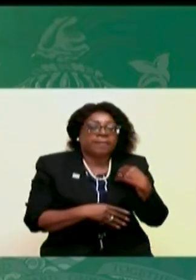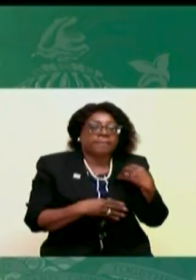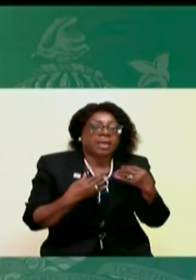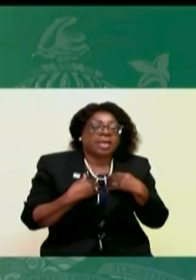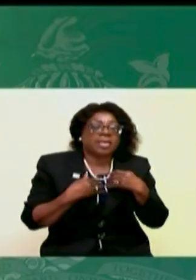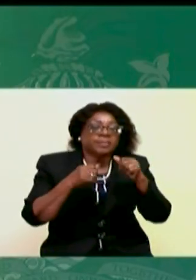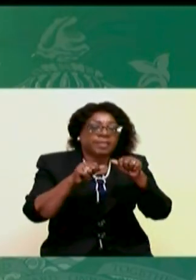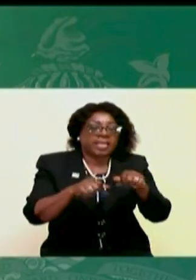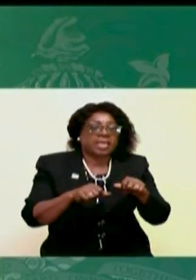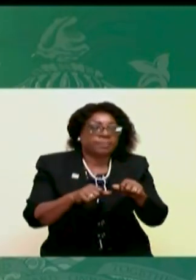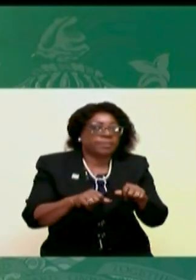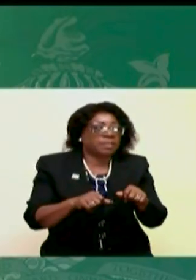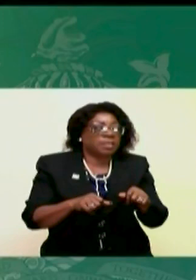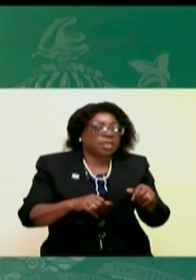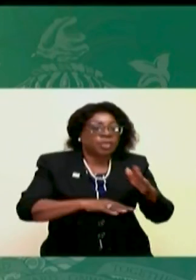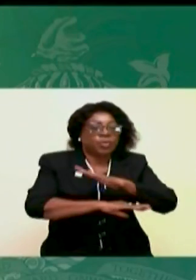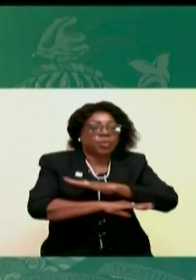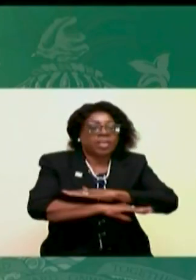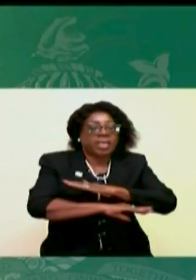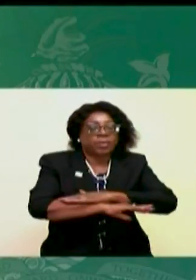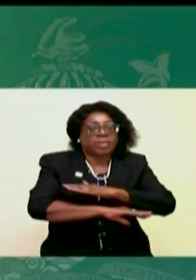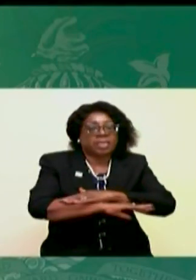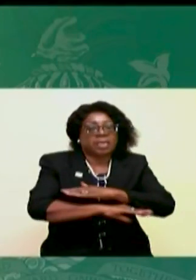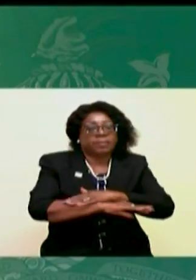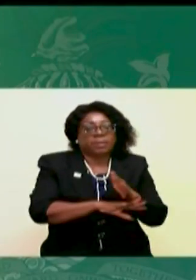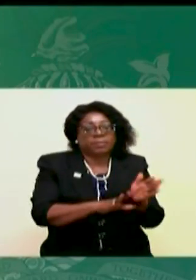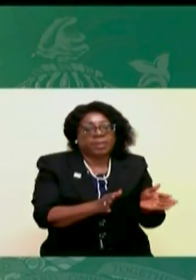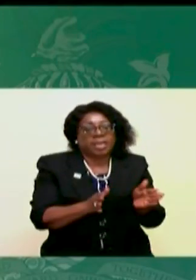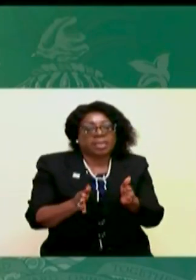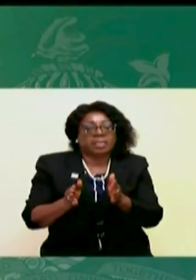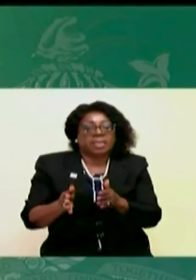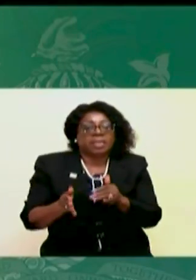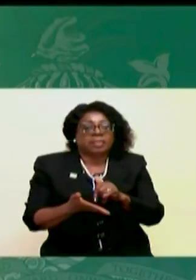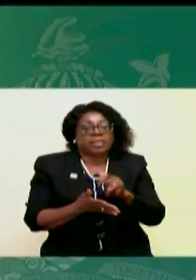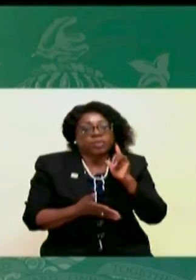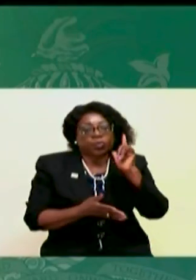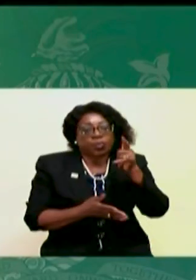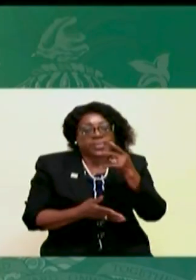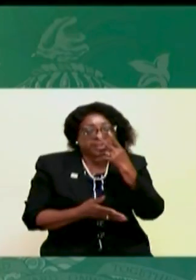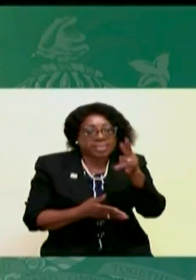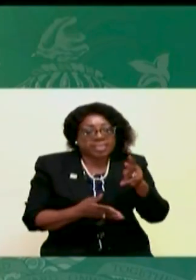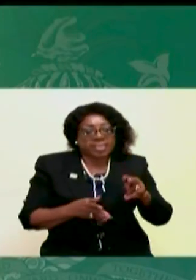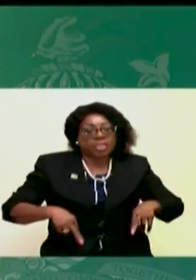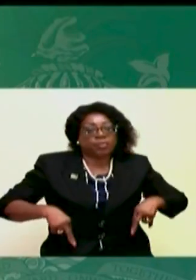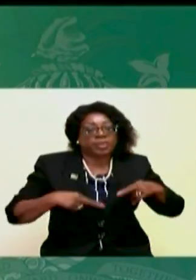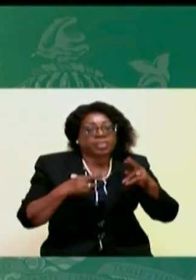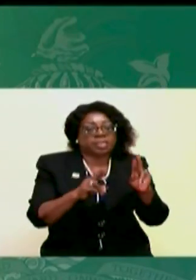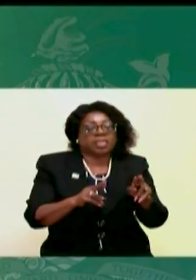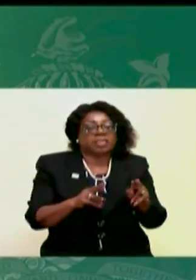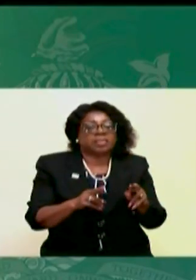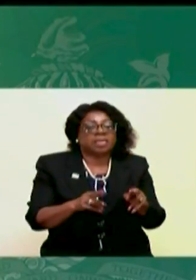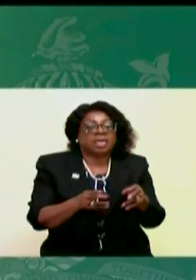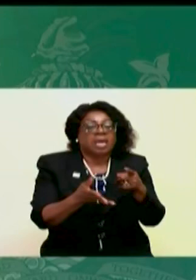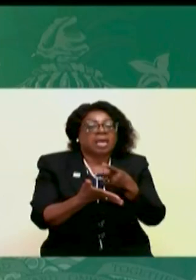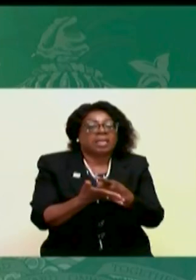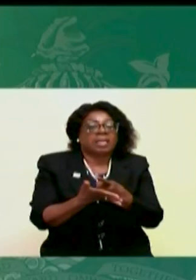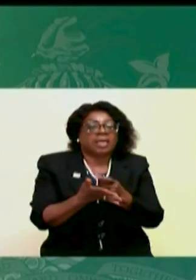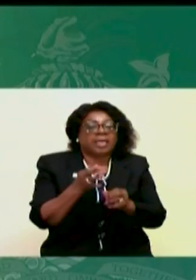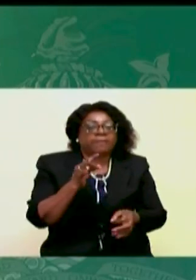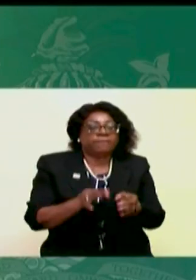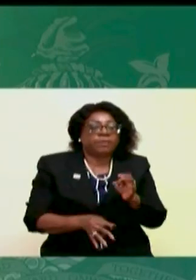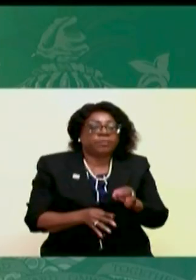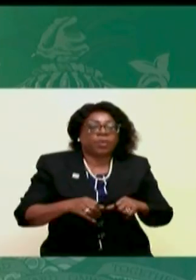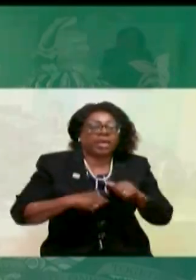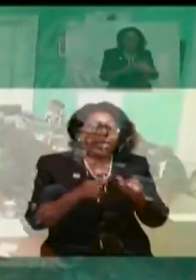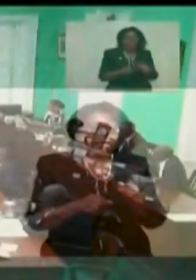able to lay on the table plans that you will see the results. And if we were able to in 22 months, you